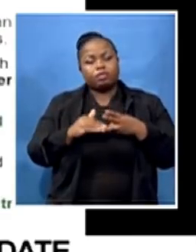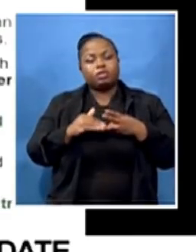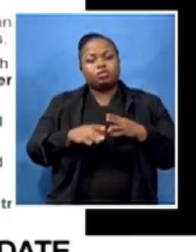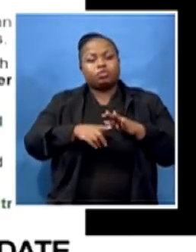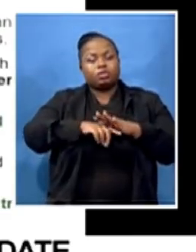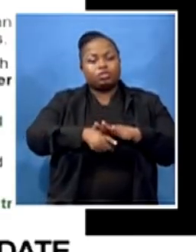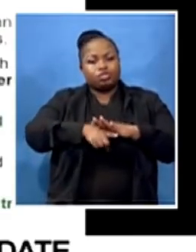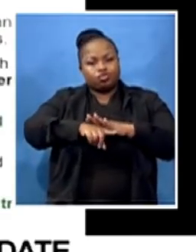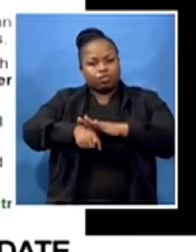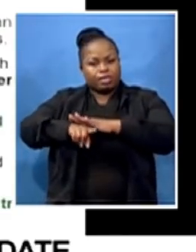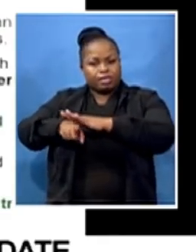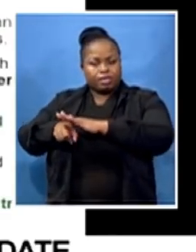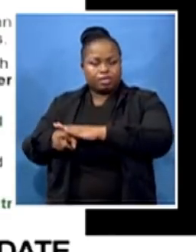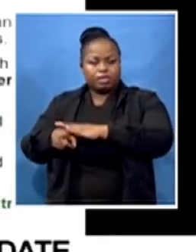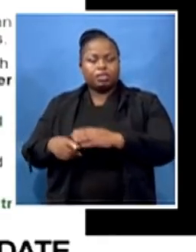and